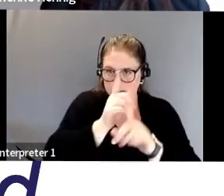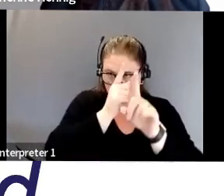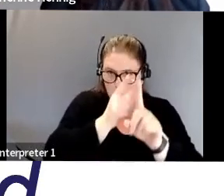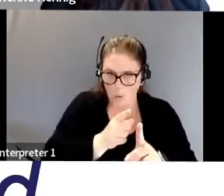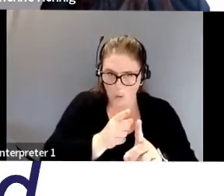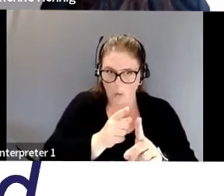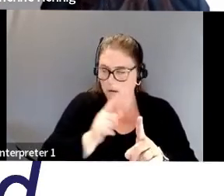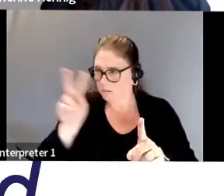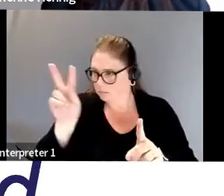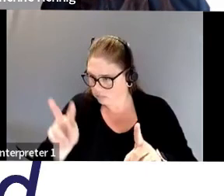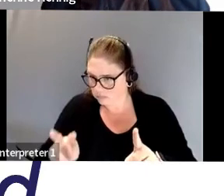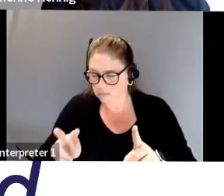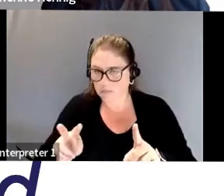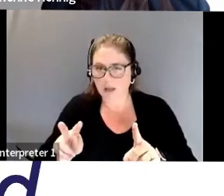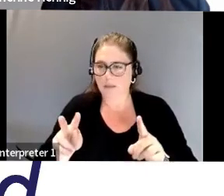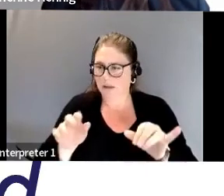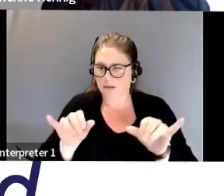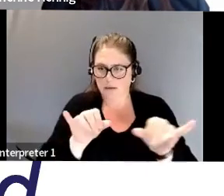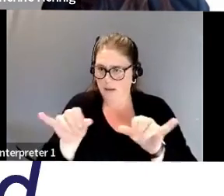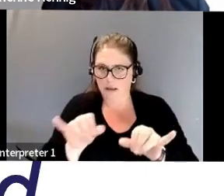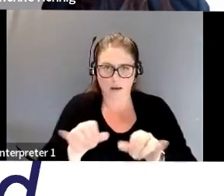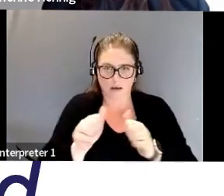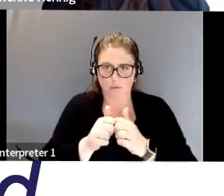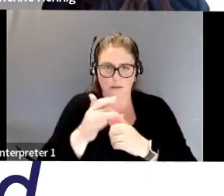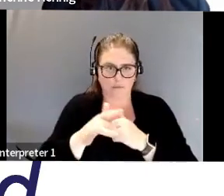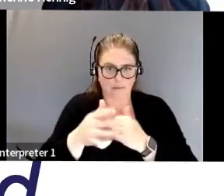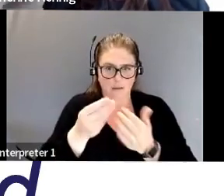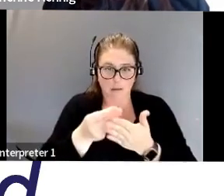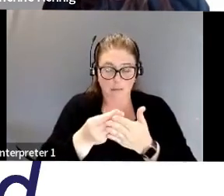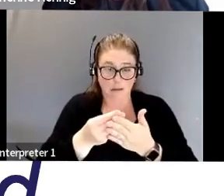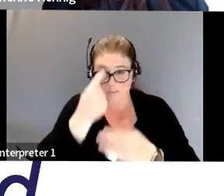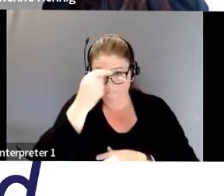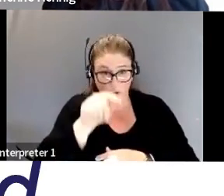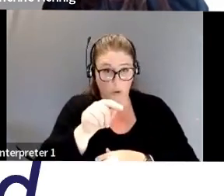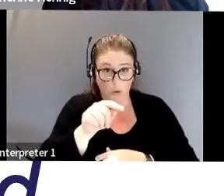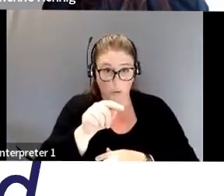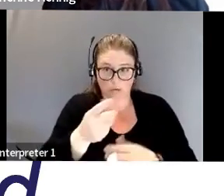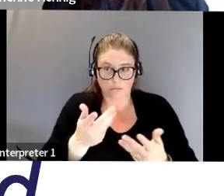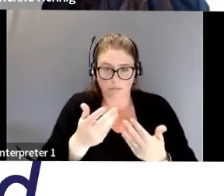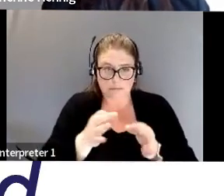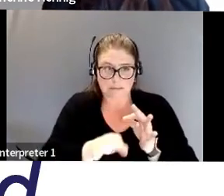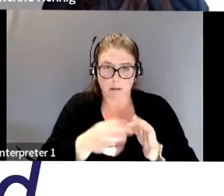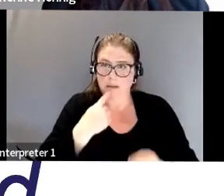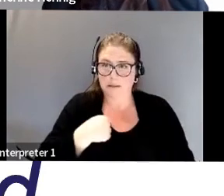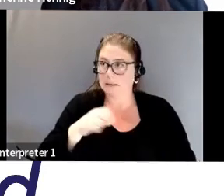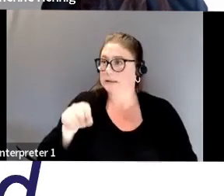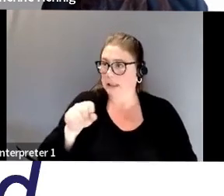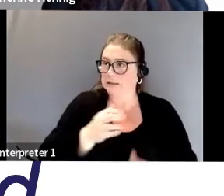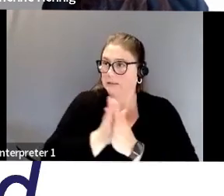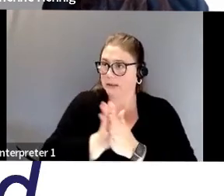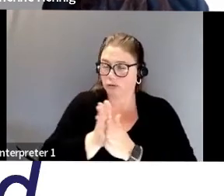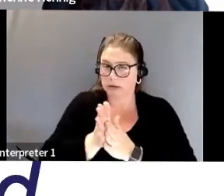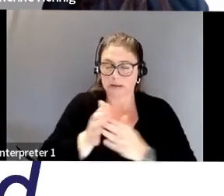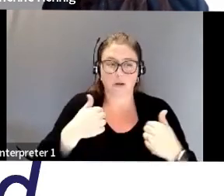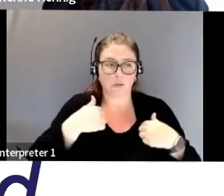money. It's super straightforward on your end. All you have to do is say yes, let us know you're interested. We'll be in touch with